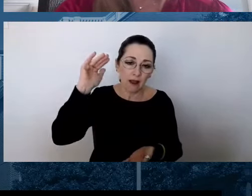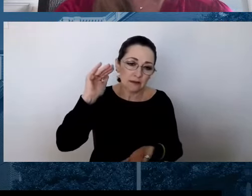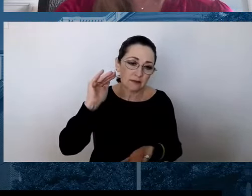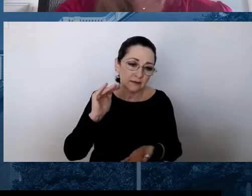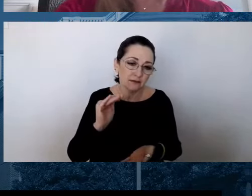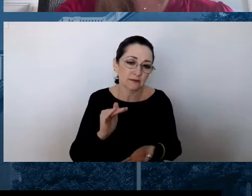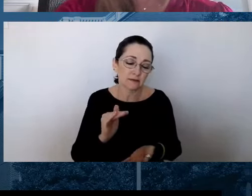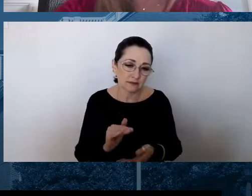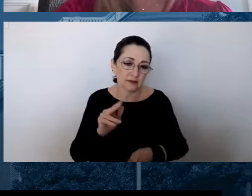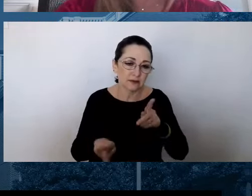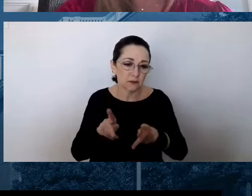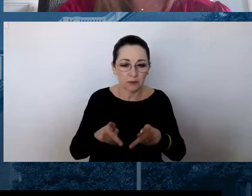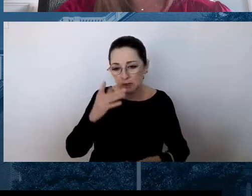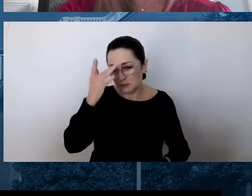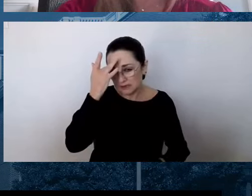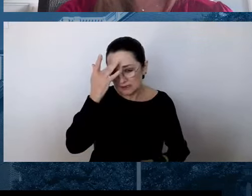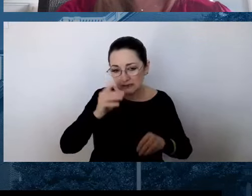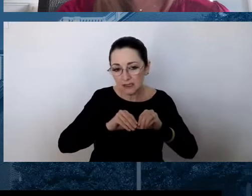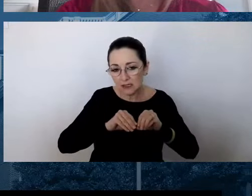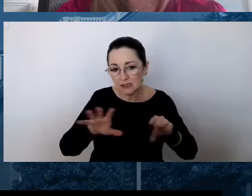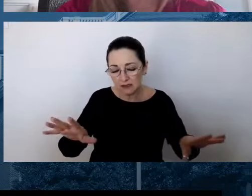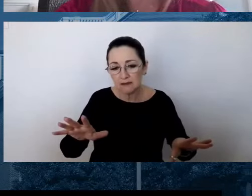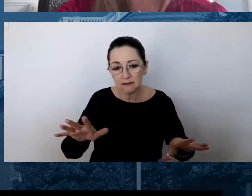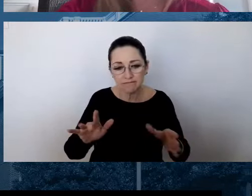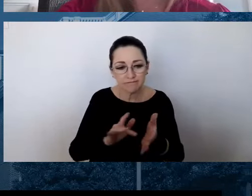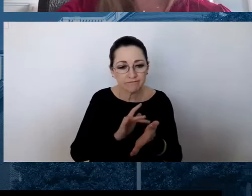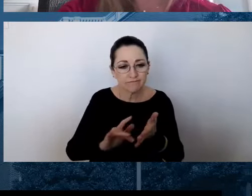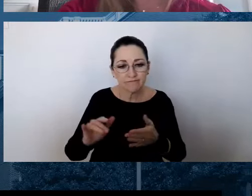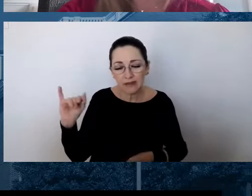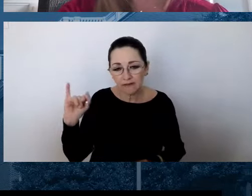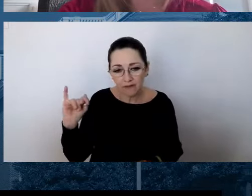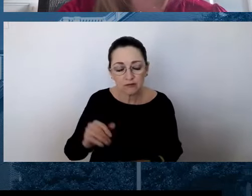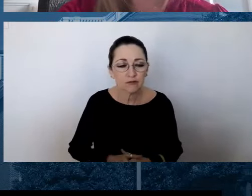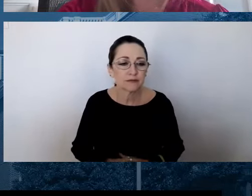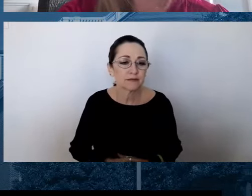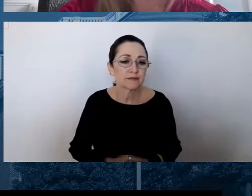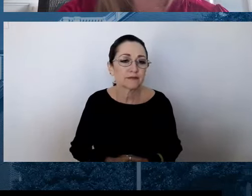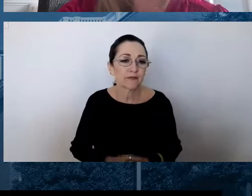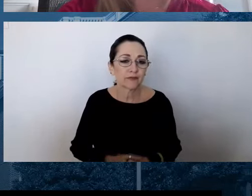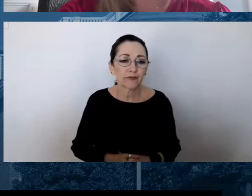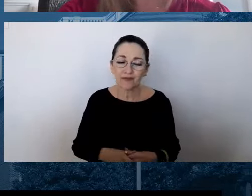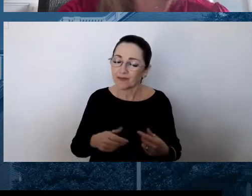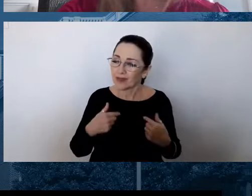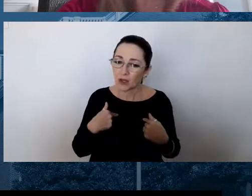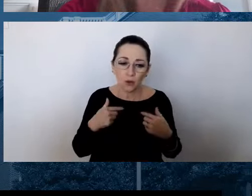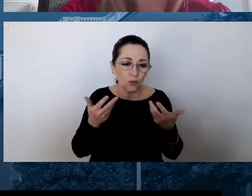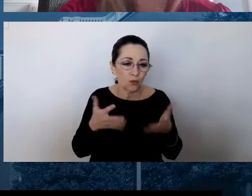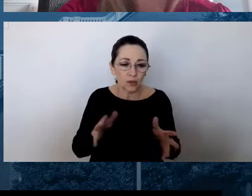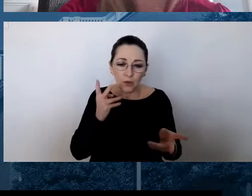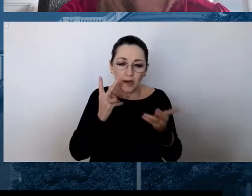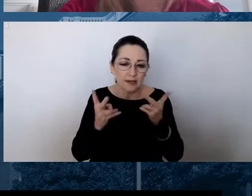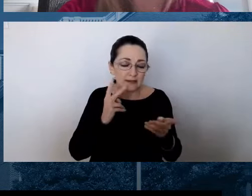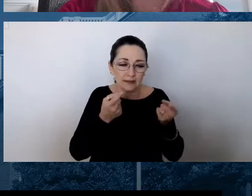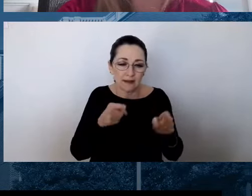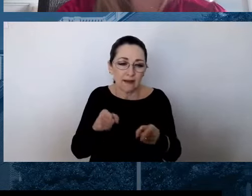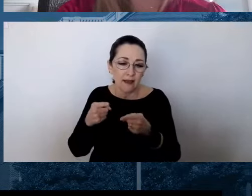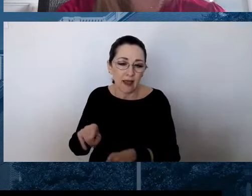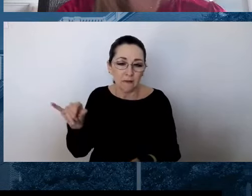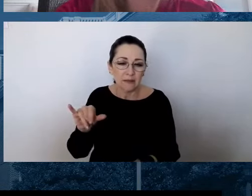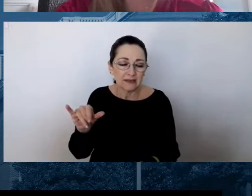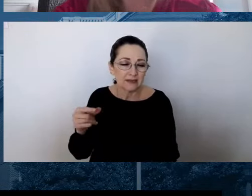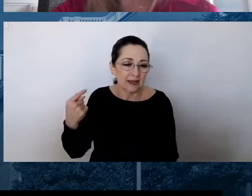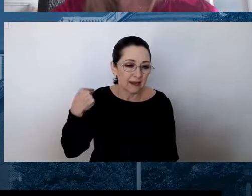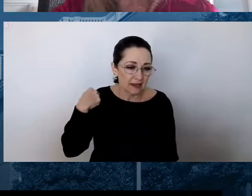to folks, and this is not where we want to be with case numbers at the same level as they were last year. But here's something important. On the